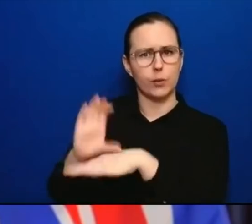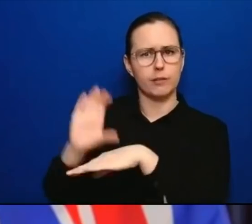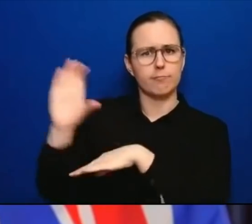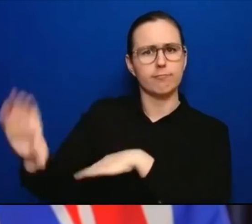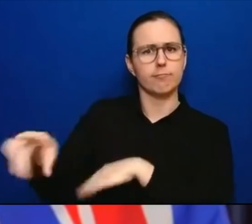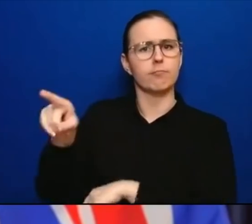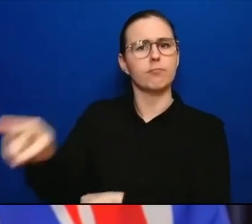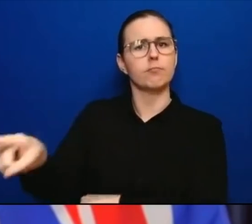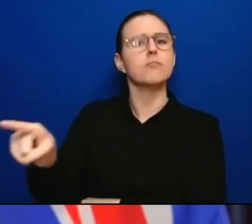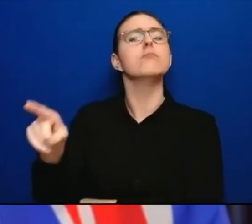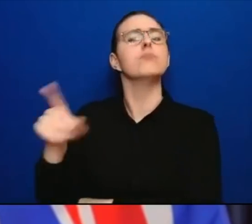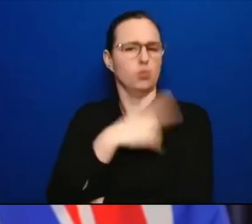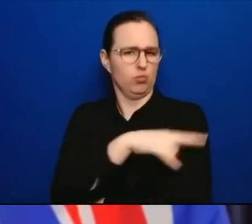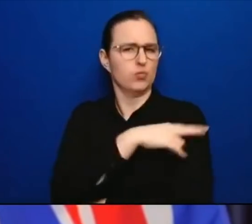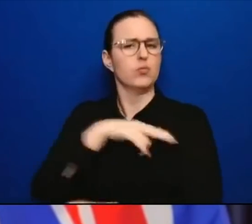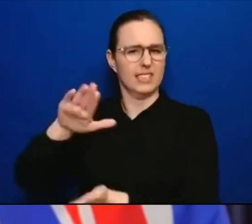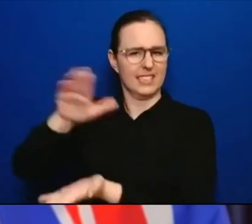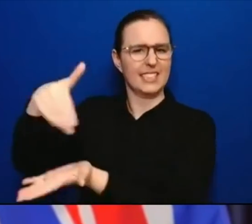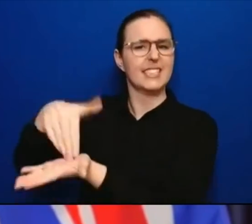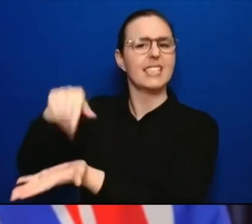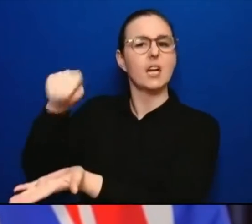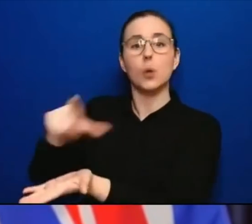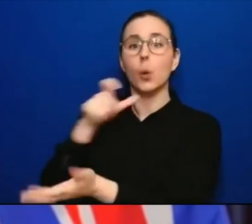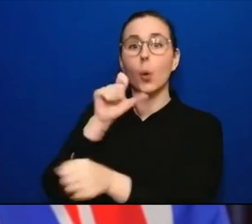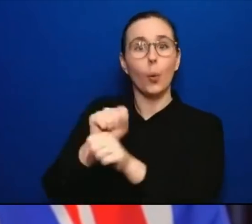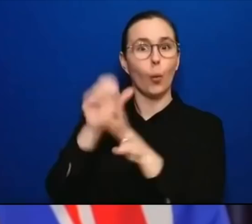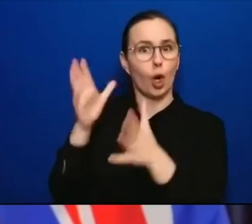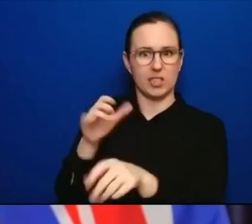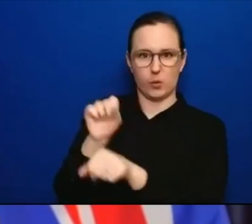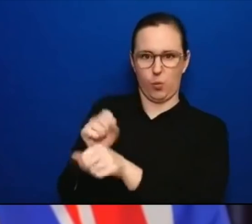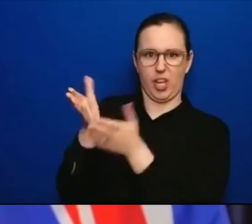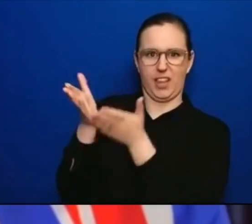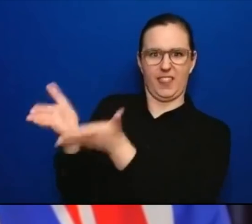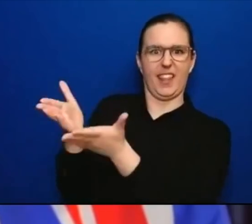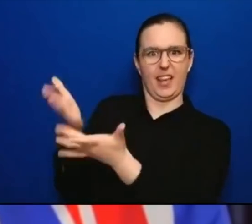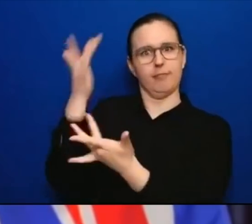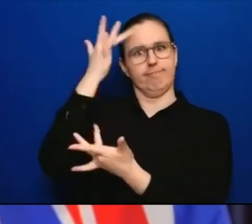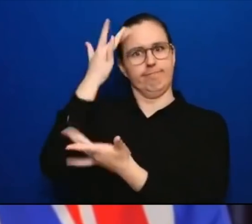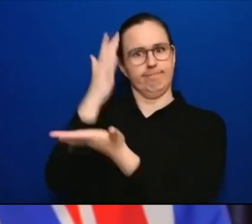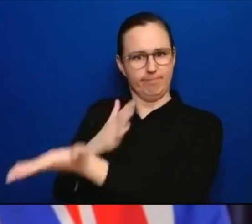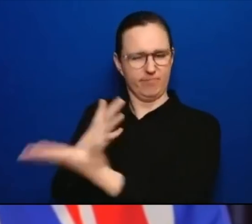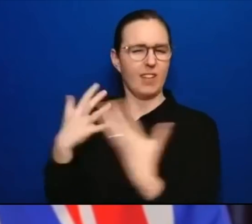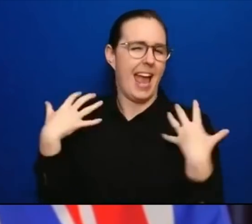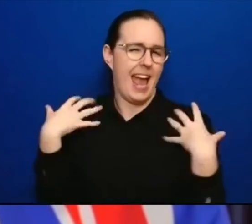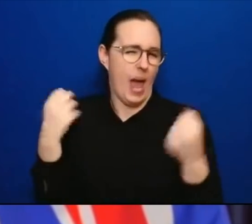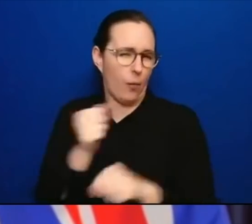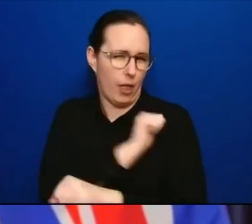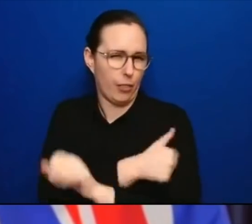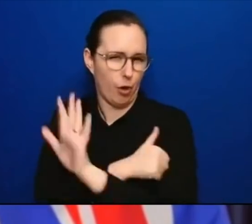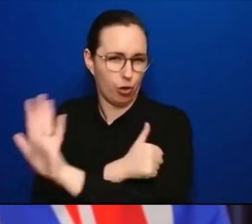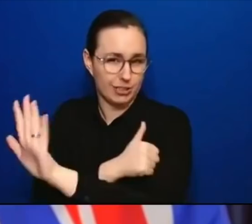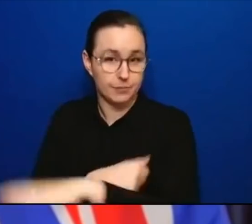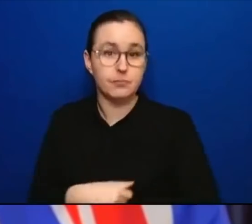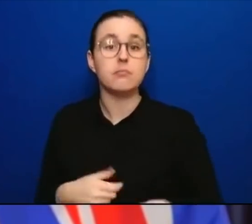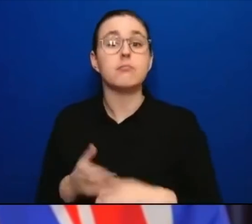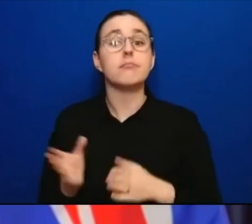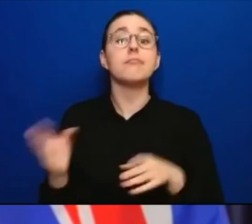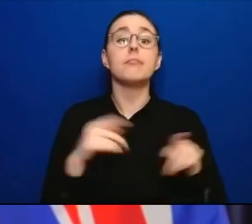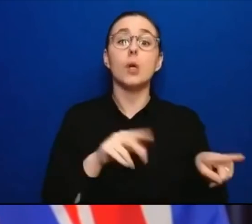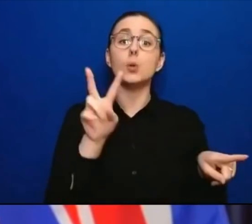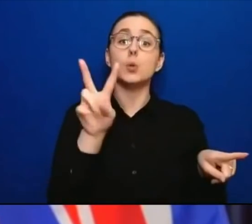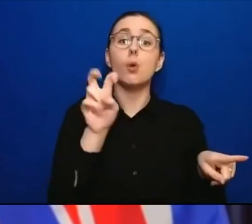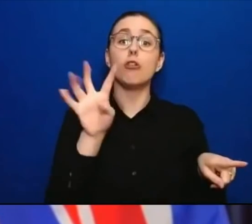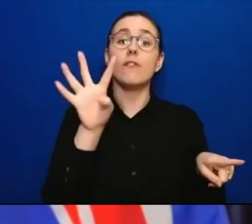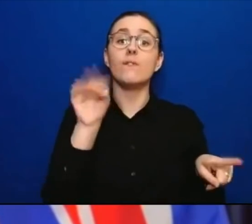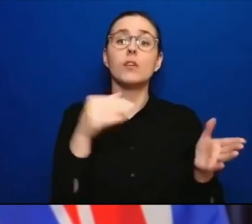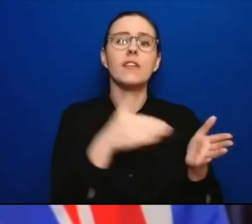resupply acute care centers for symptomatic healthcare workers and health authority programs.